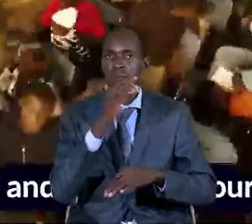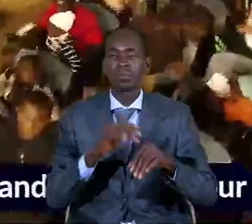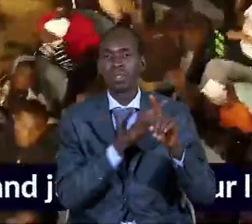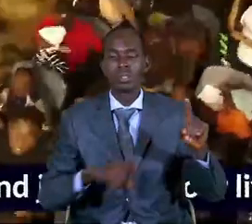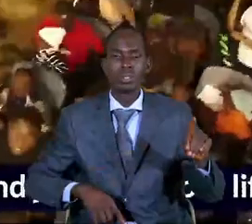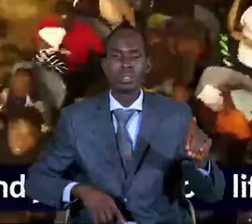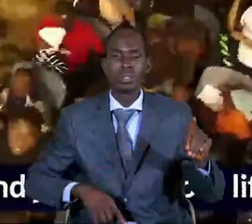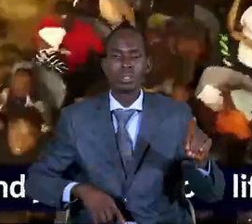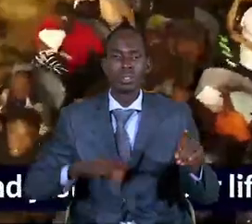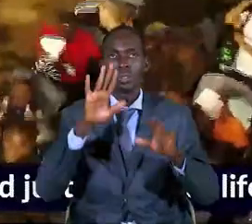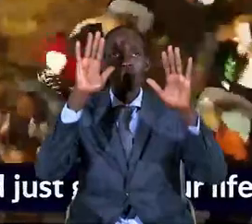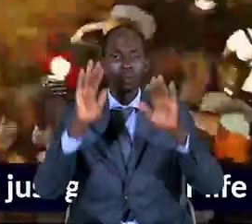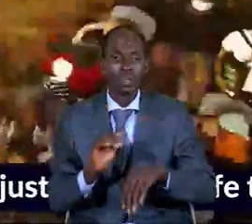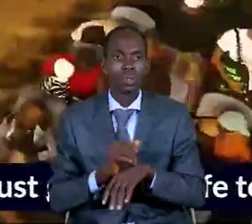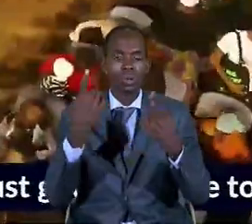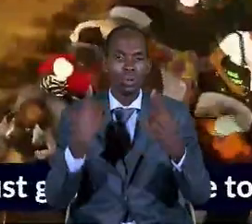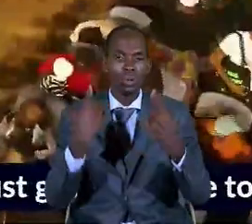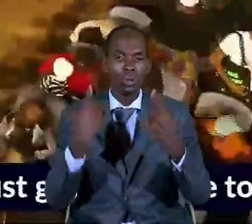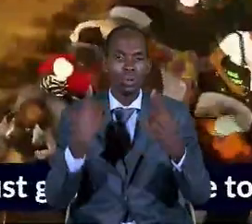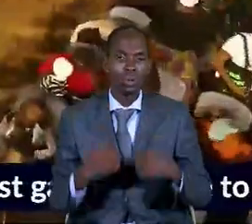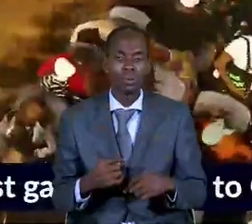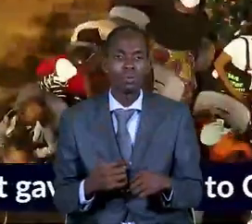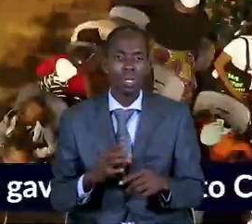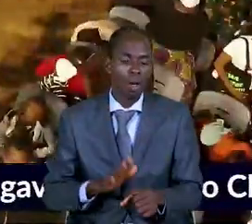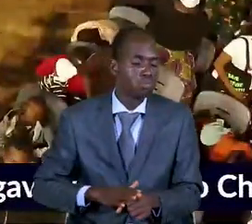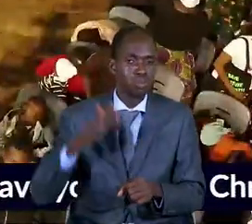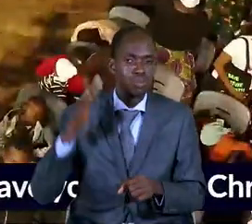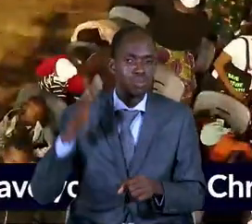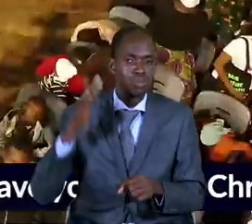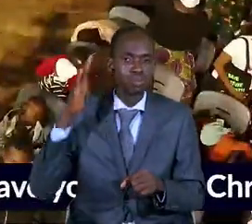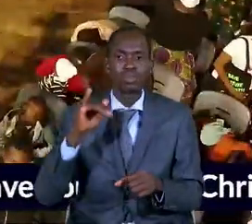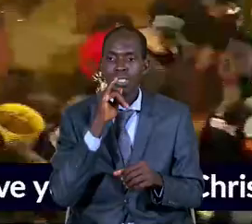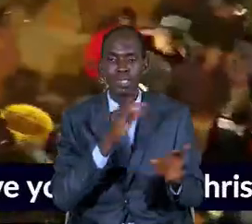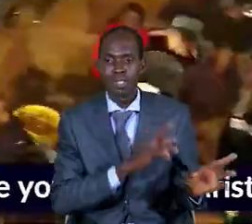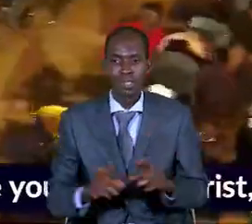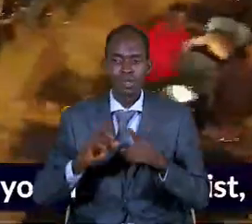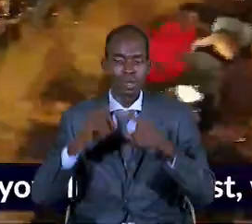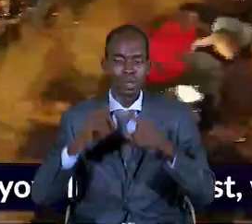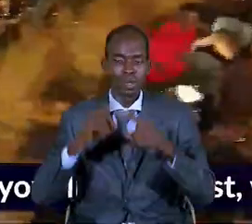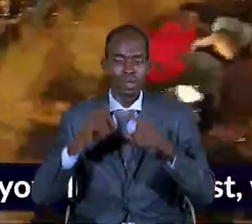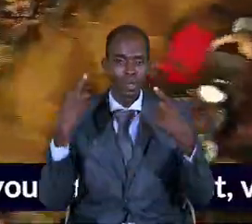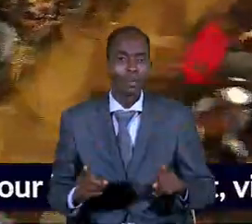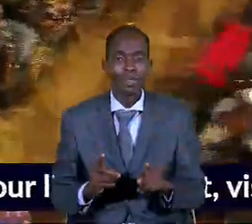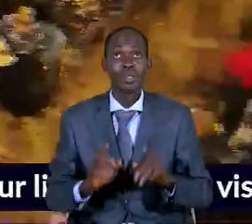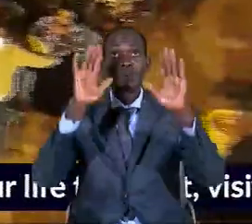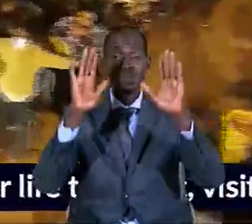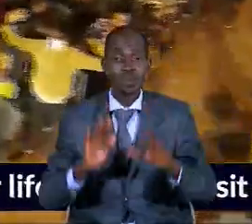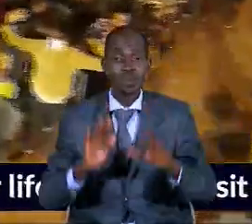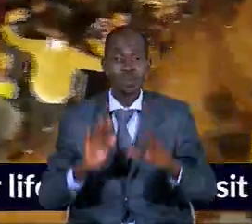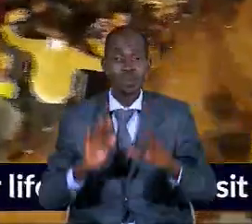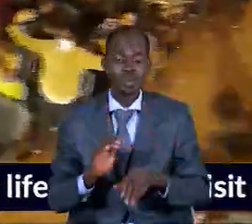is coming. Explosion is about to happen. Left, right, medium, prayer. Miracle explosion.